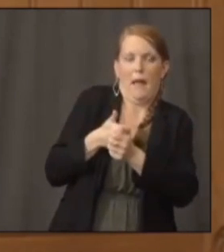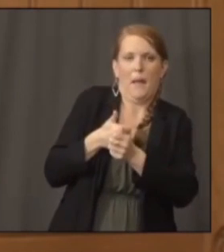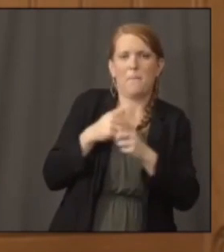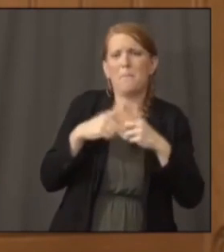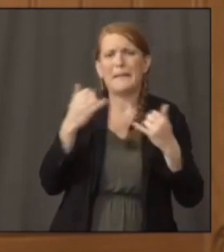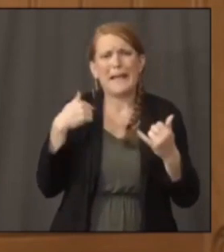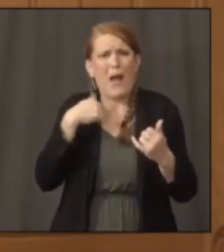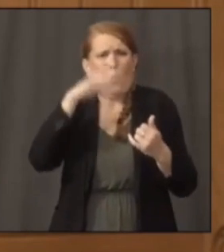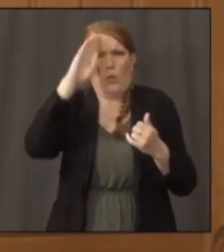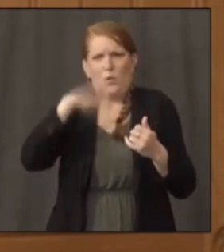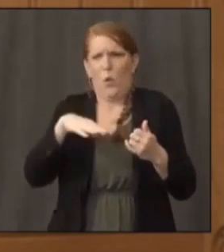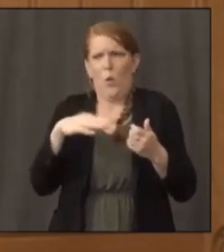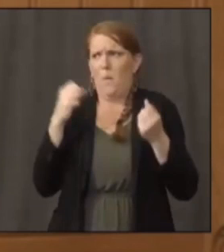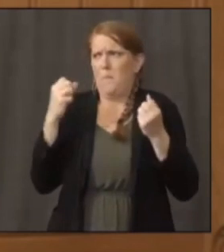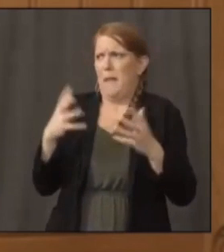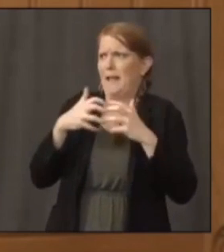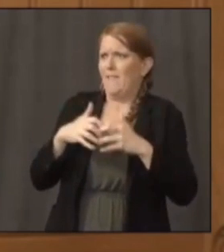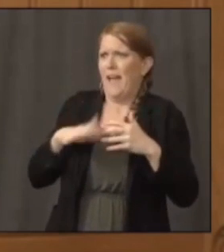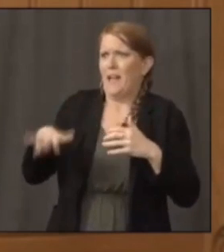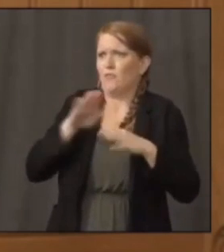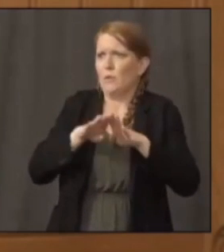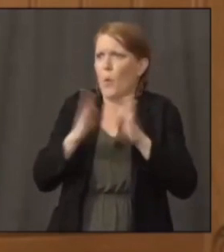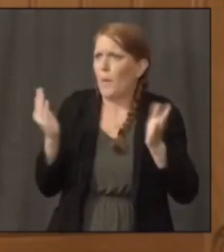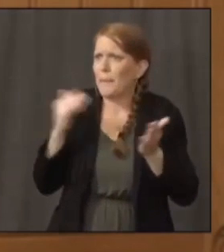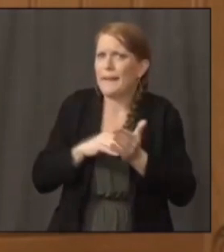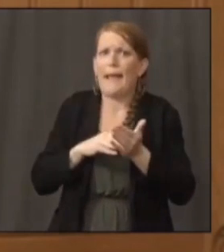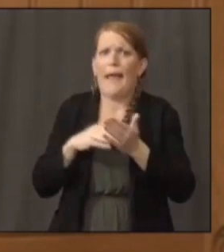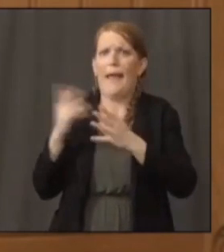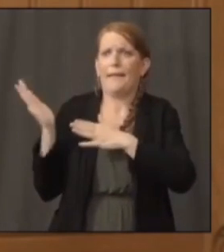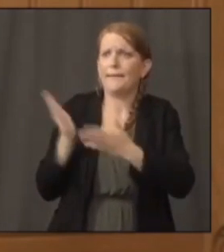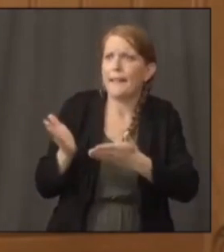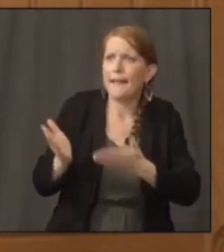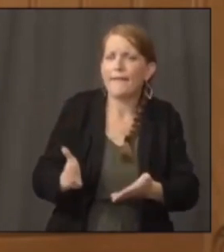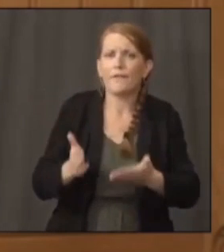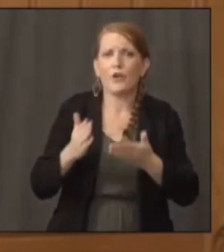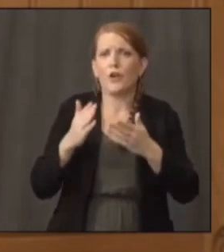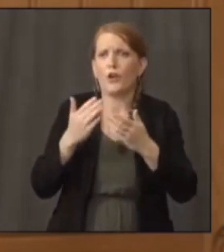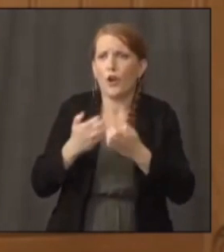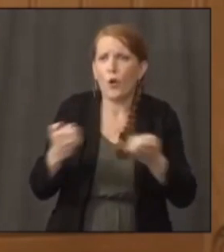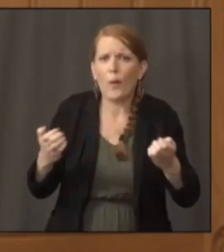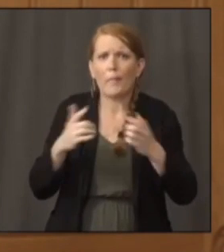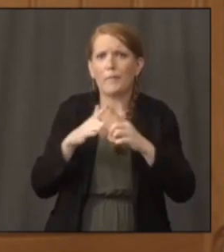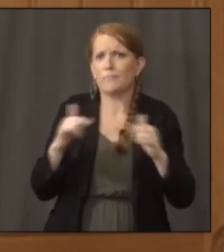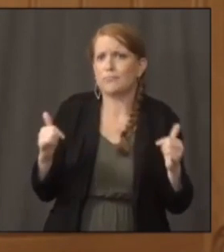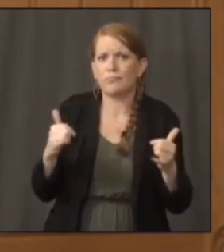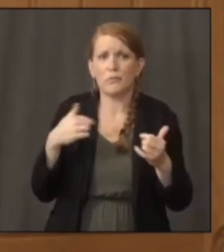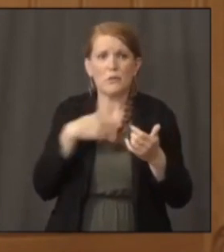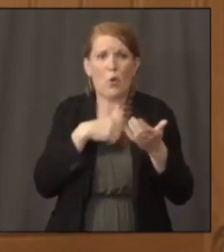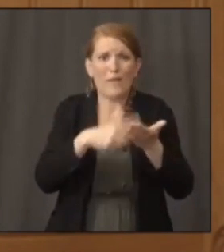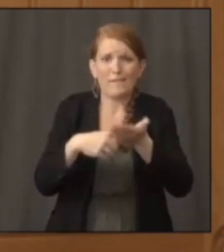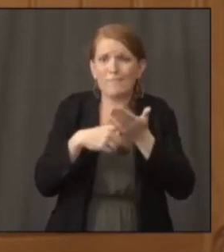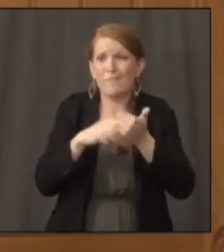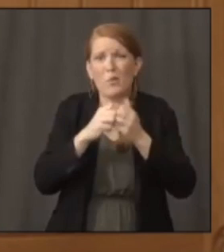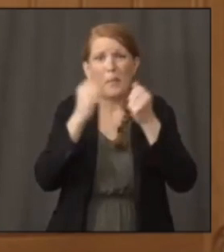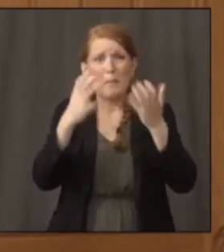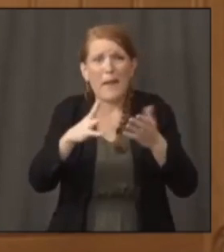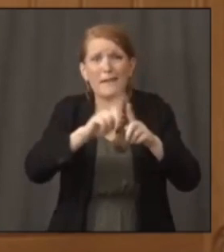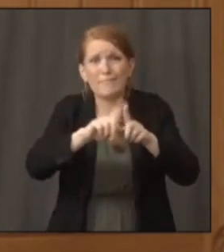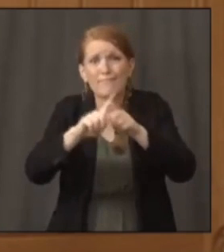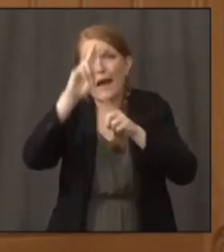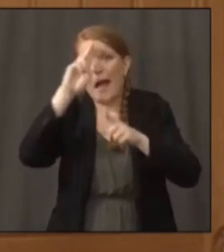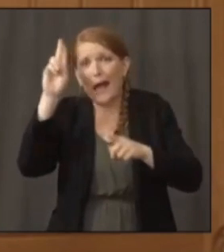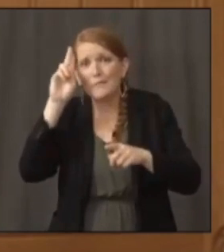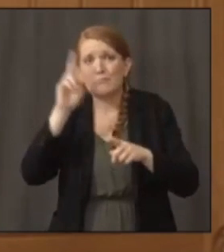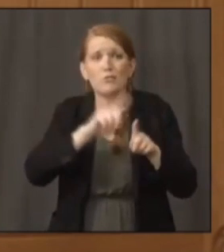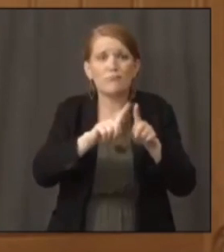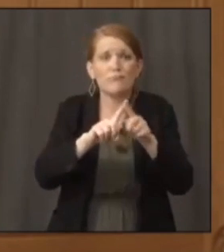vast majority of healthcare providers, whether it's hospitals, nursing homes, that they're back in the position where they're able to procure their own. That's the way it's supposed to